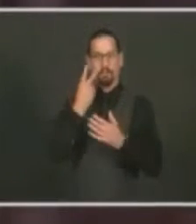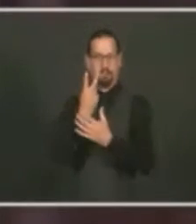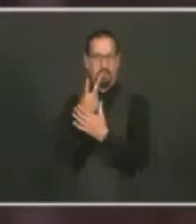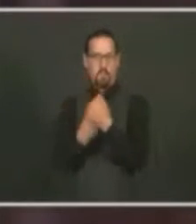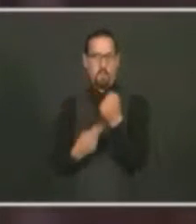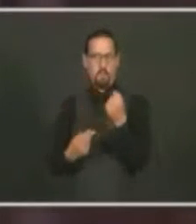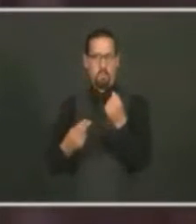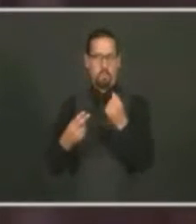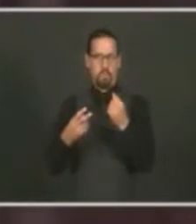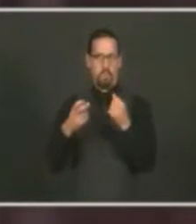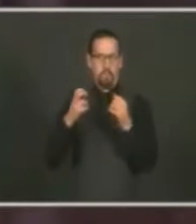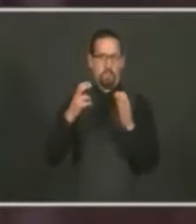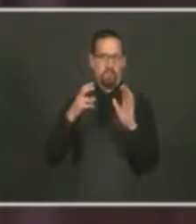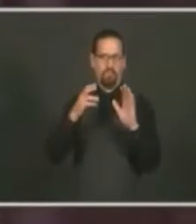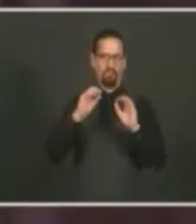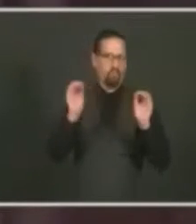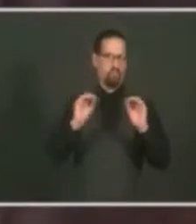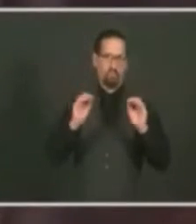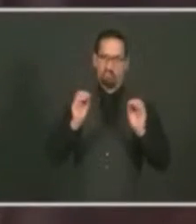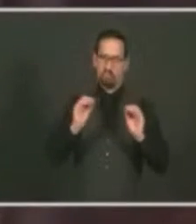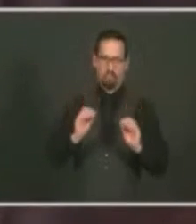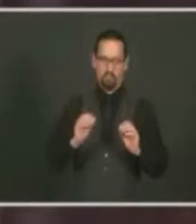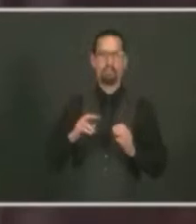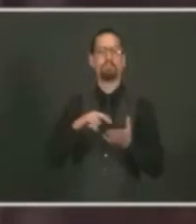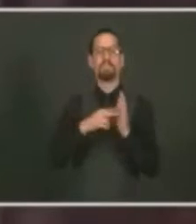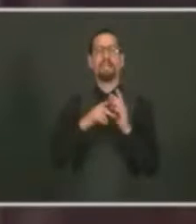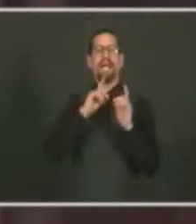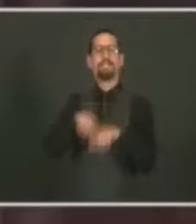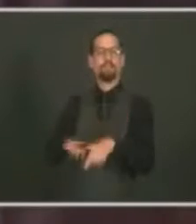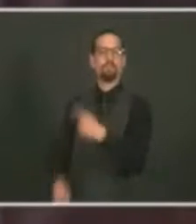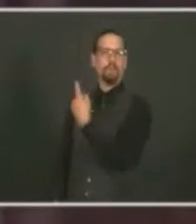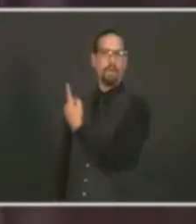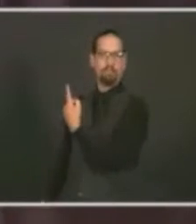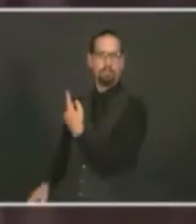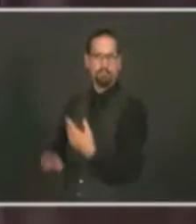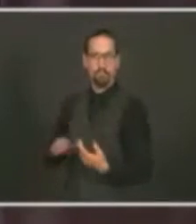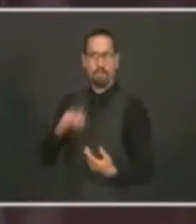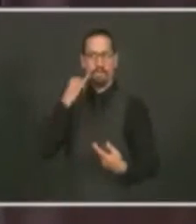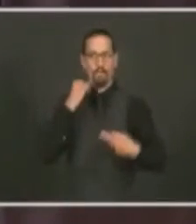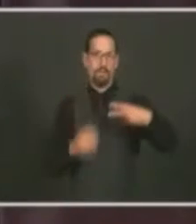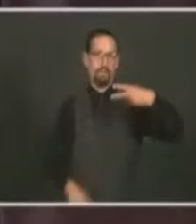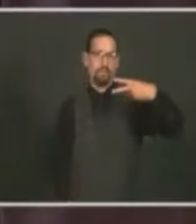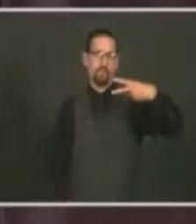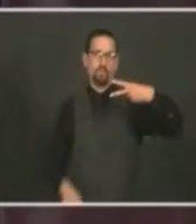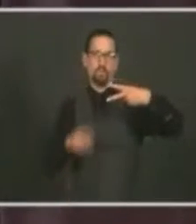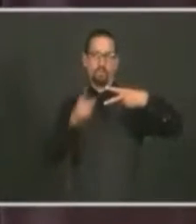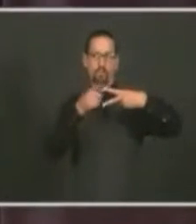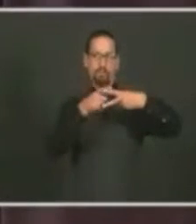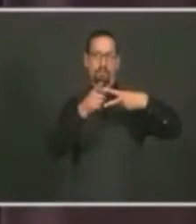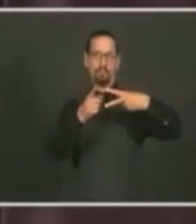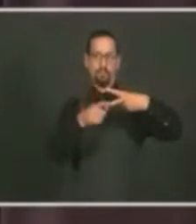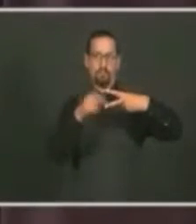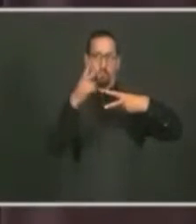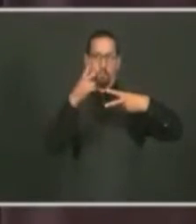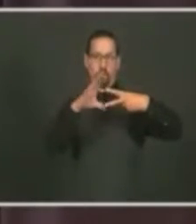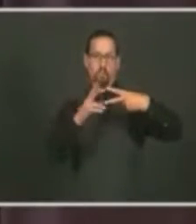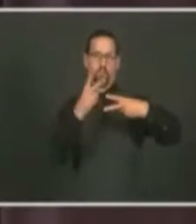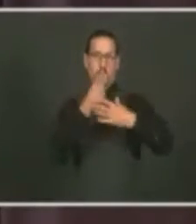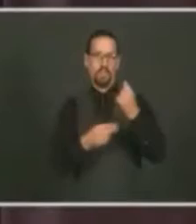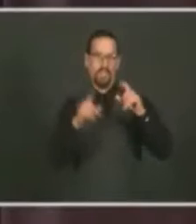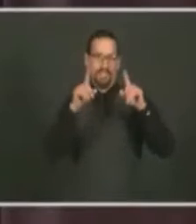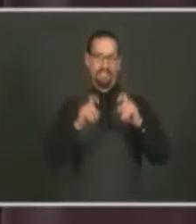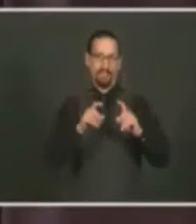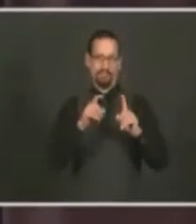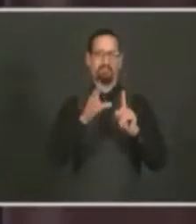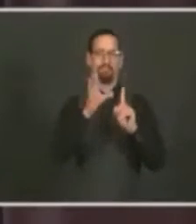are positive, it shows up as positive one time. If either test is positive, it shows up as positive one